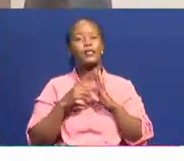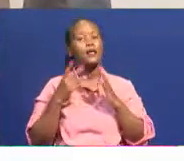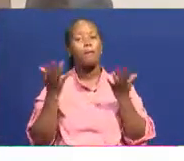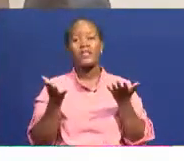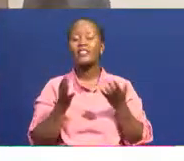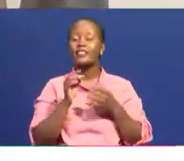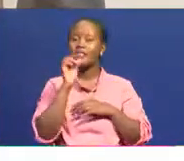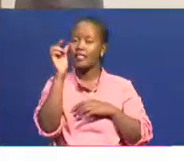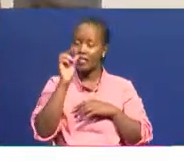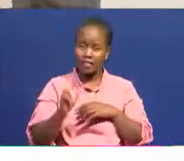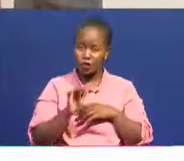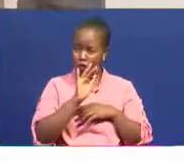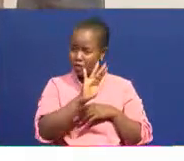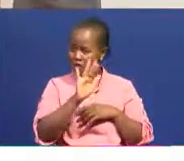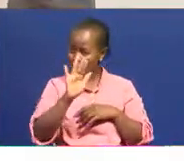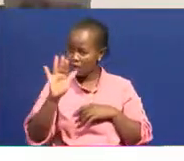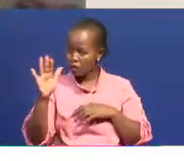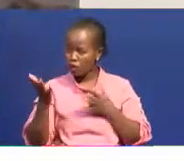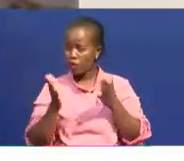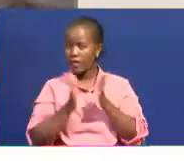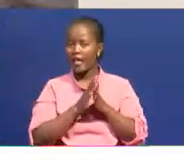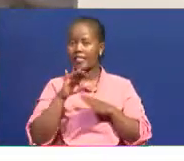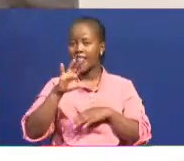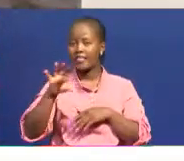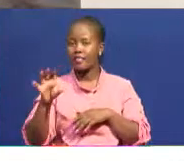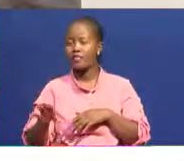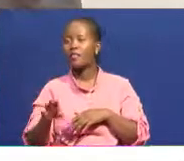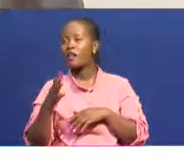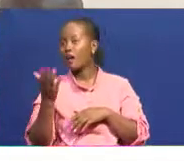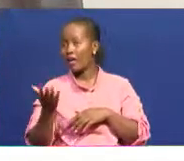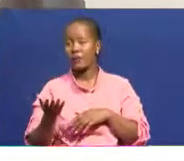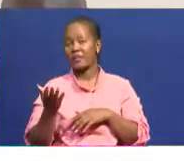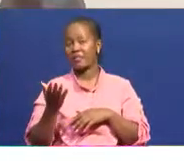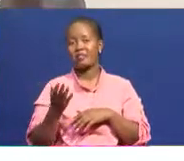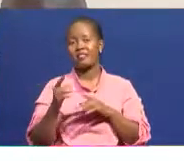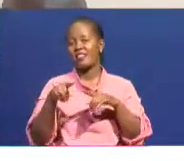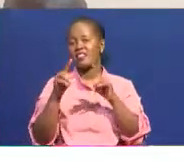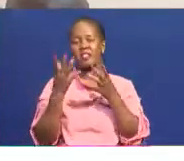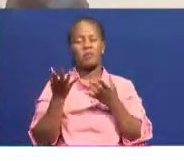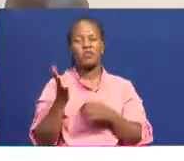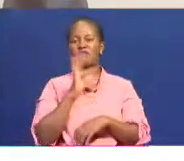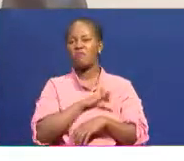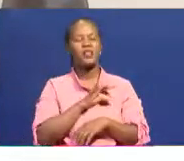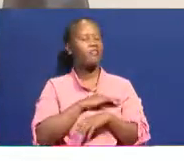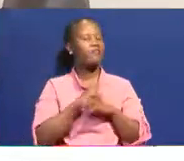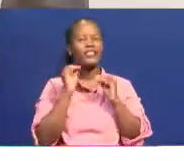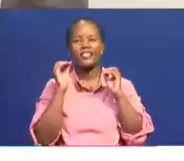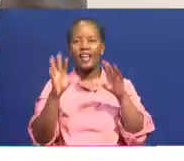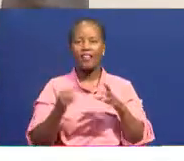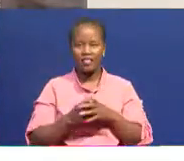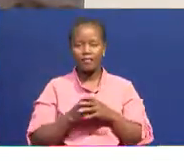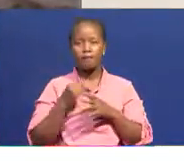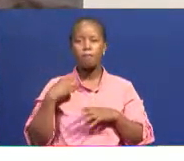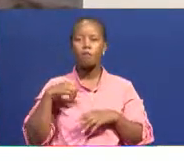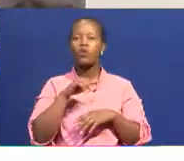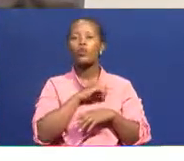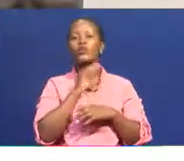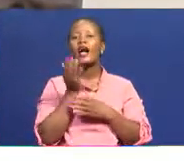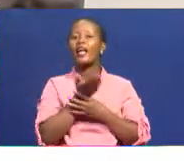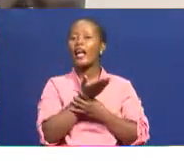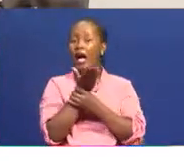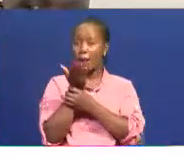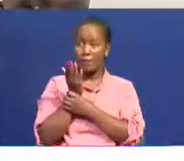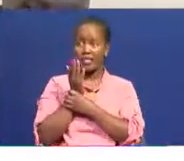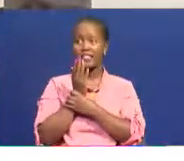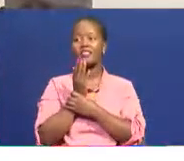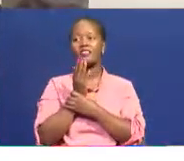those regions, in those sub-counties, in those counties, they will not benefit as Kenyans. We are killing